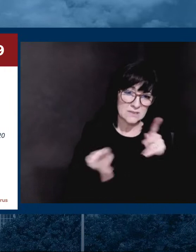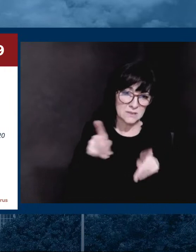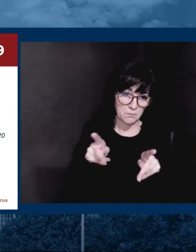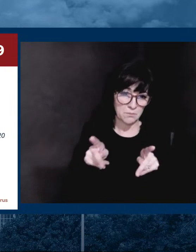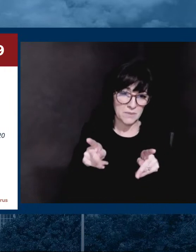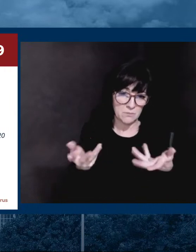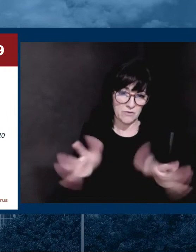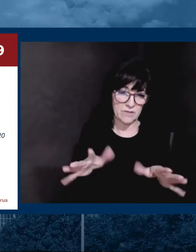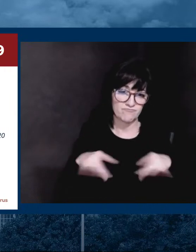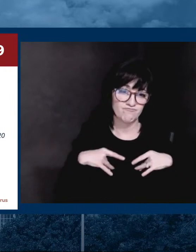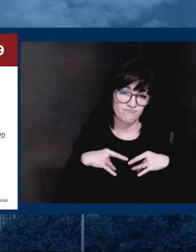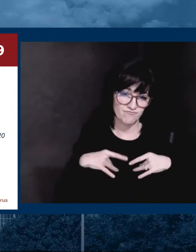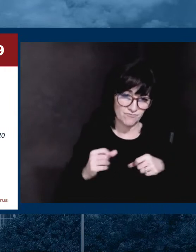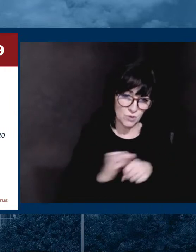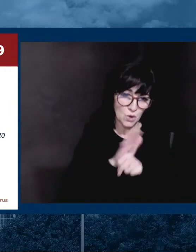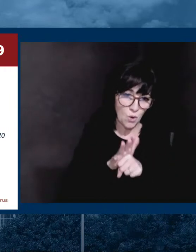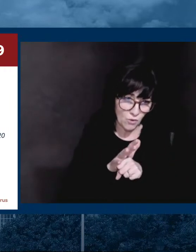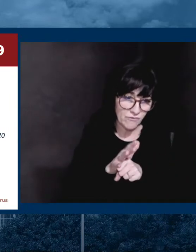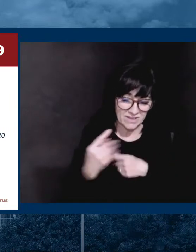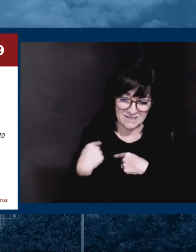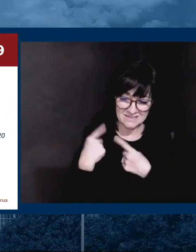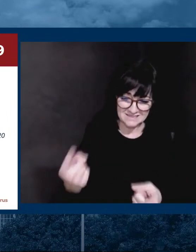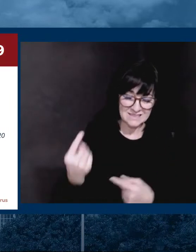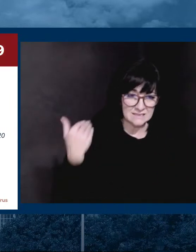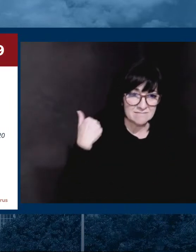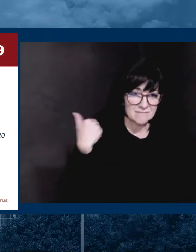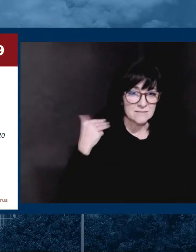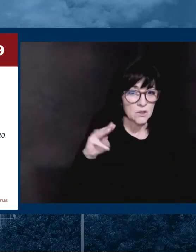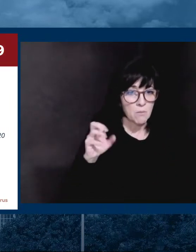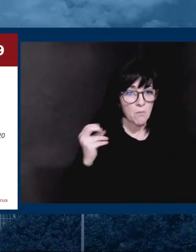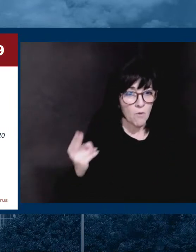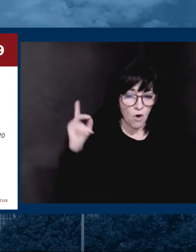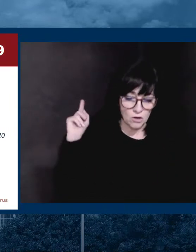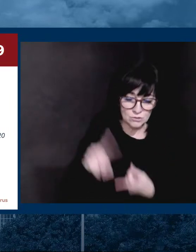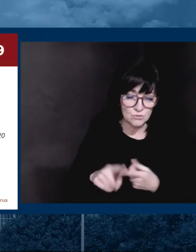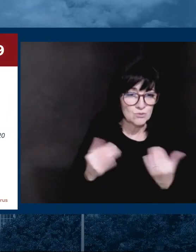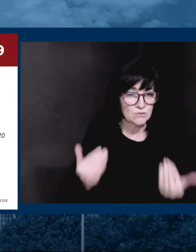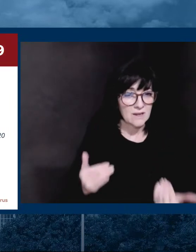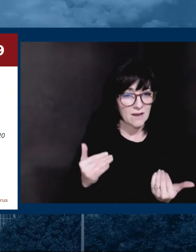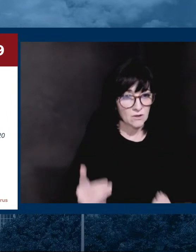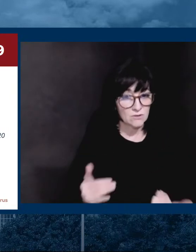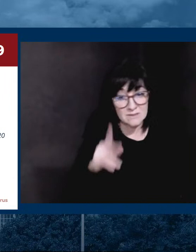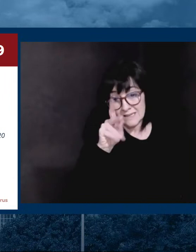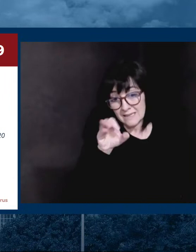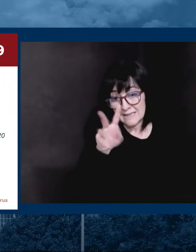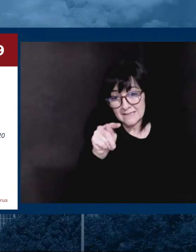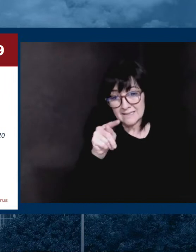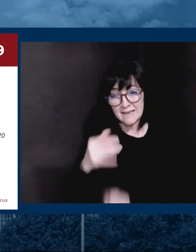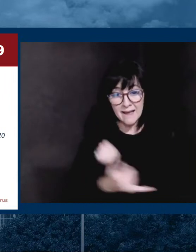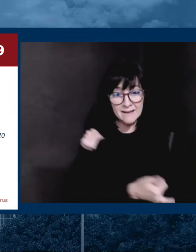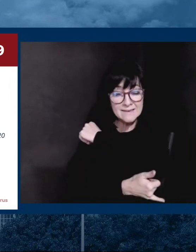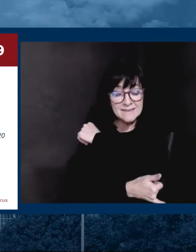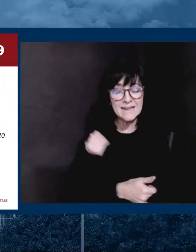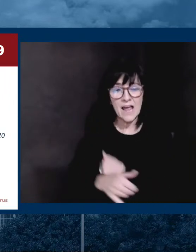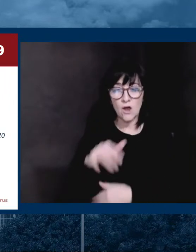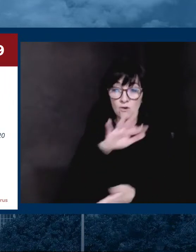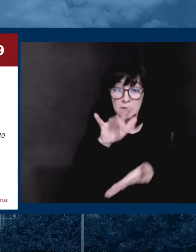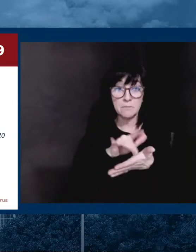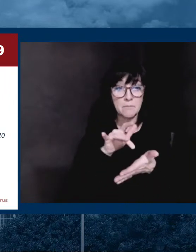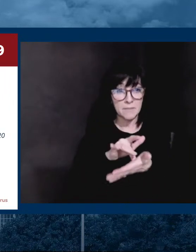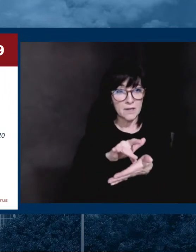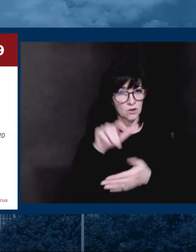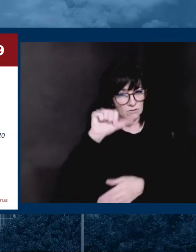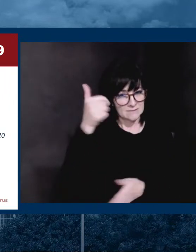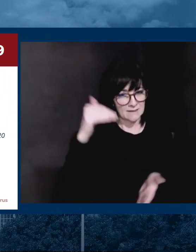since last March, 10,000 positive cases in Kent County, and